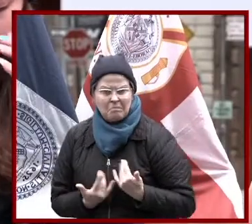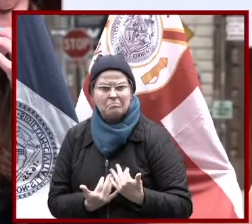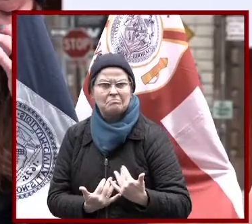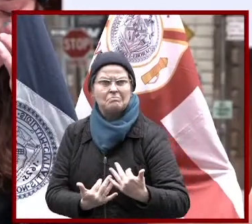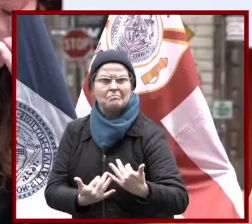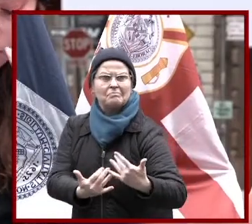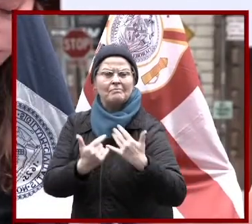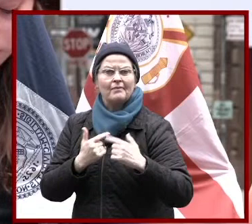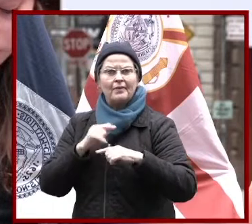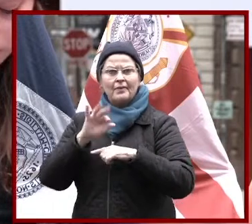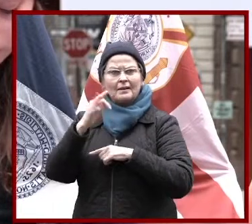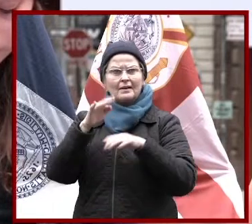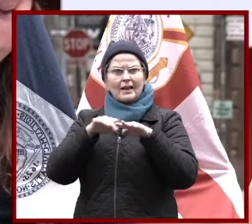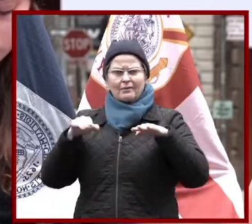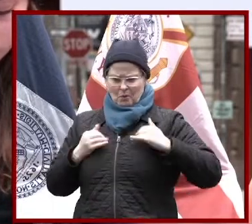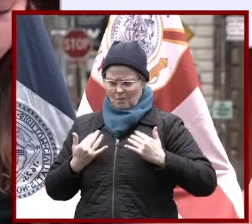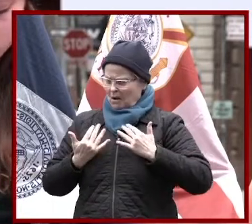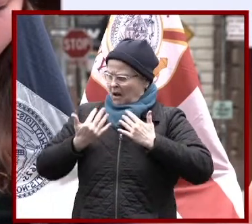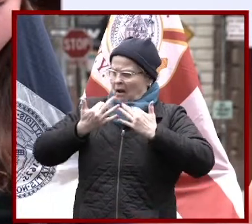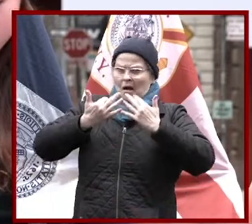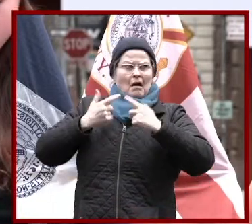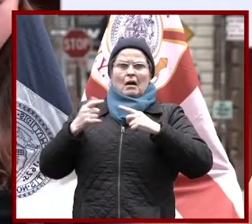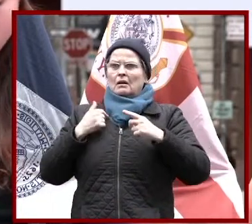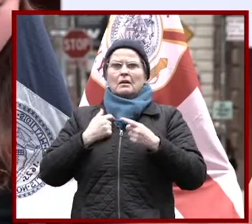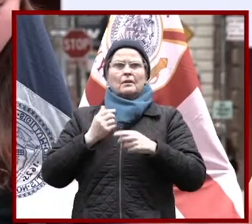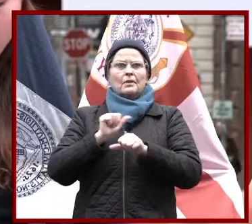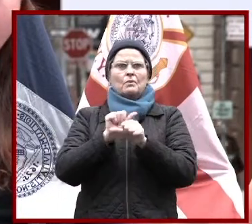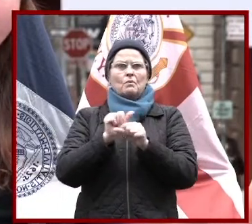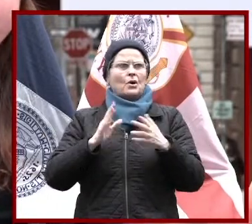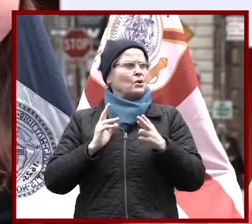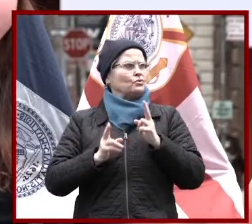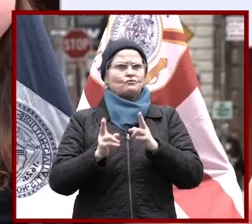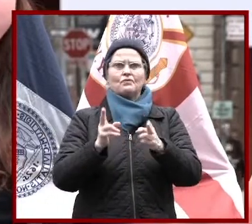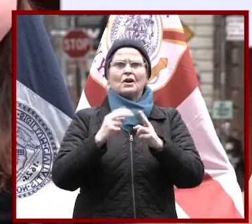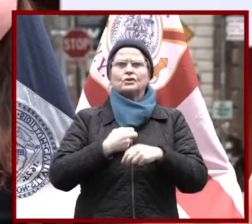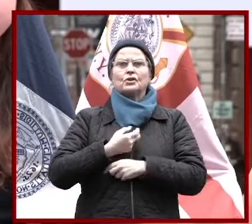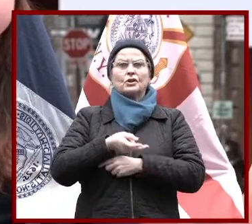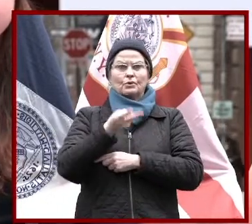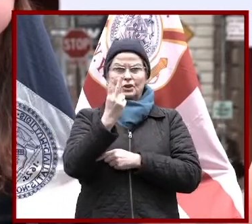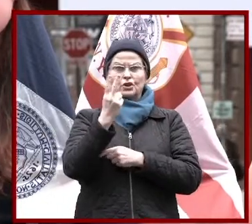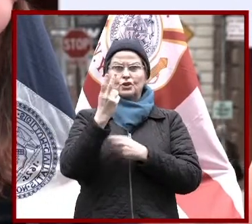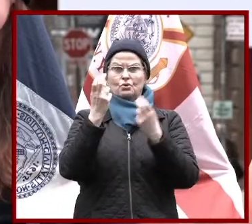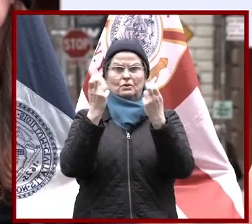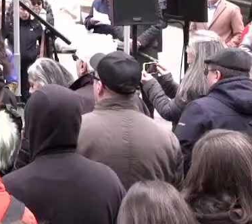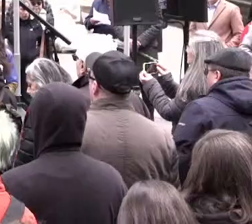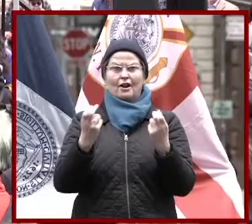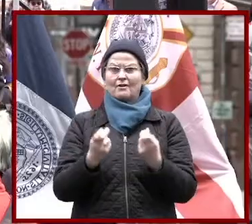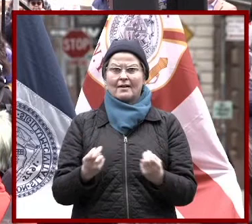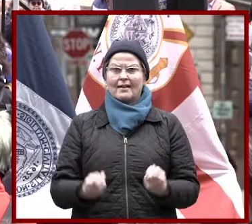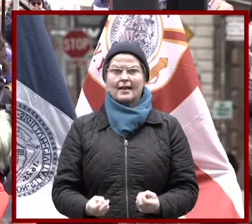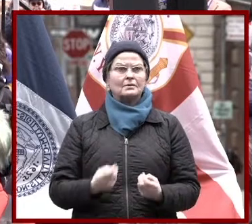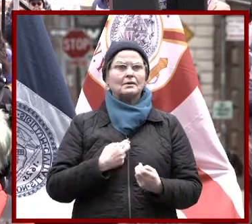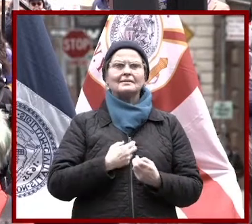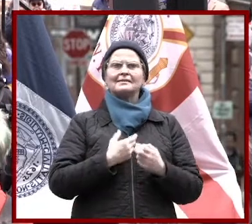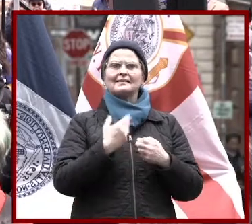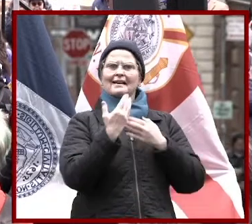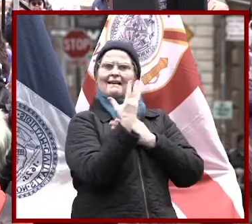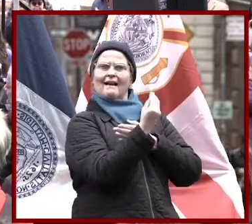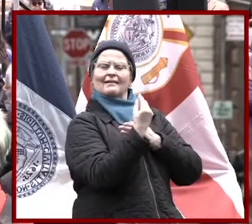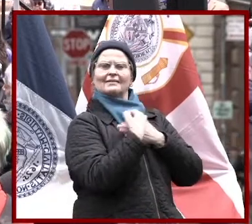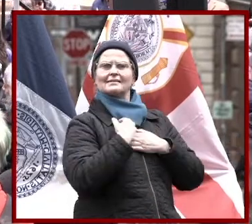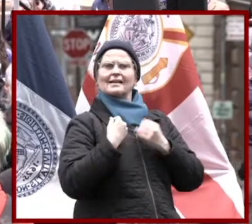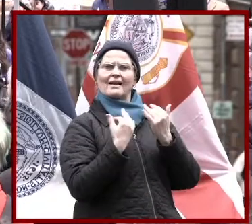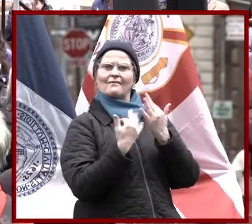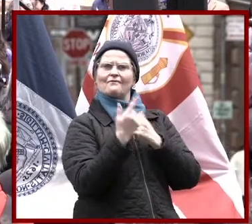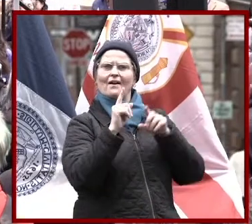workers raced to find a path to escape. There were two staircases, a fire escape and an elevator. The Washington